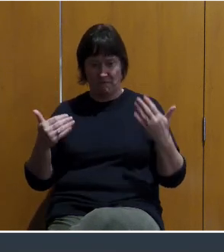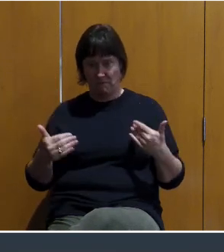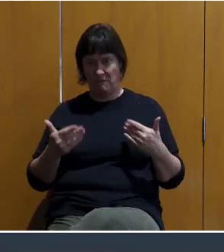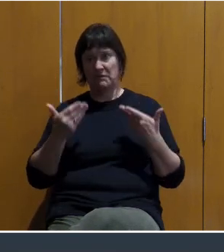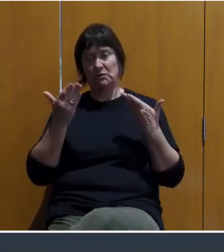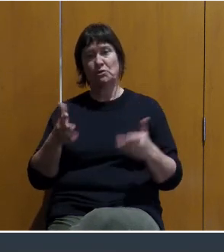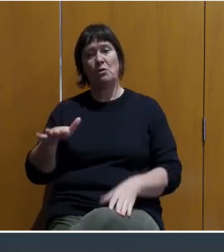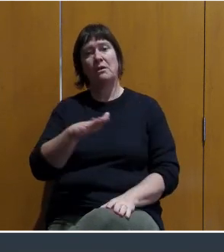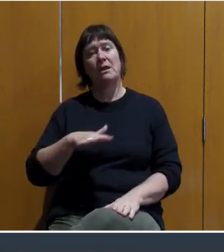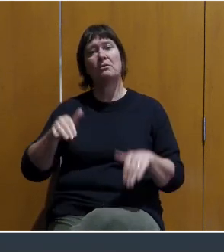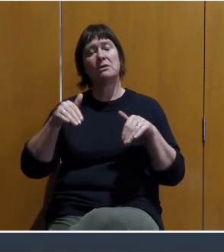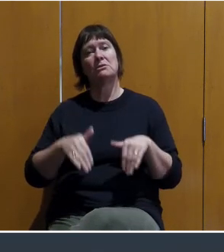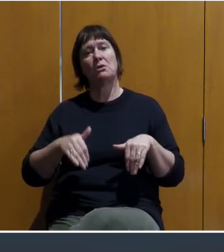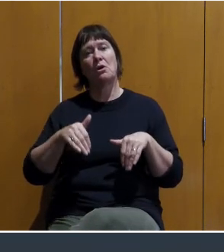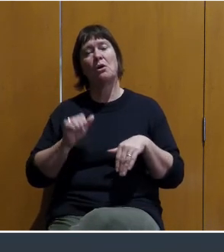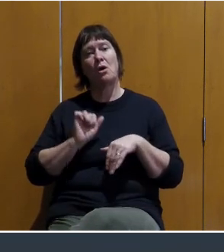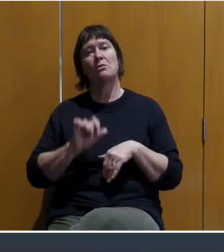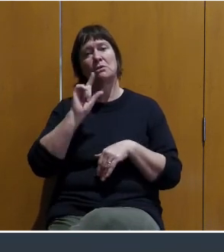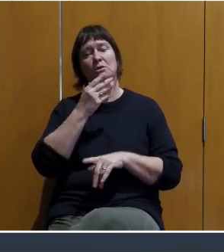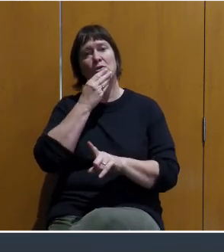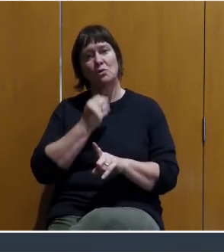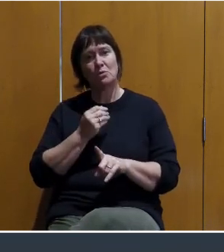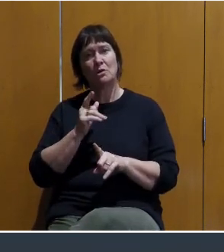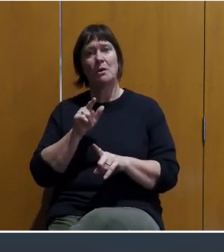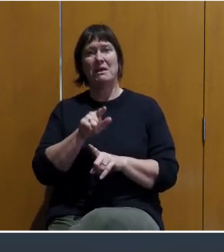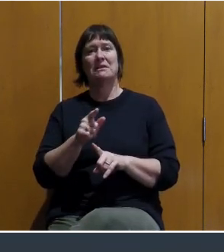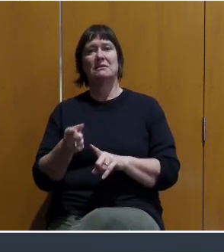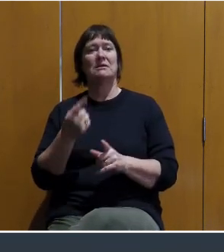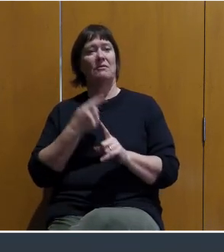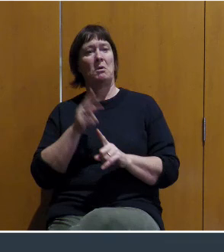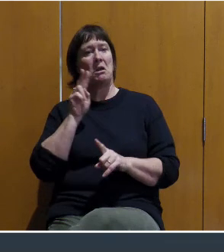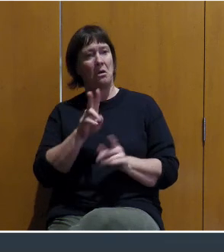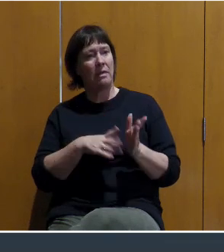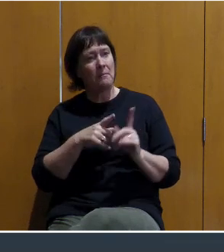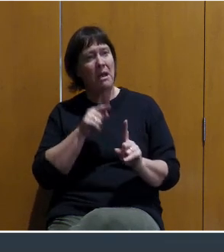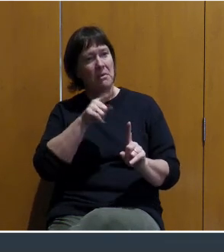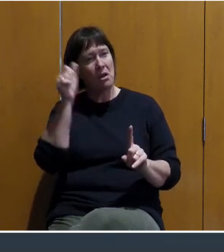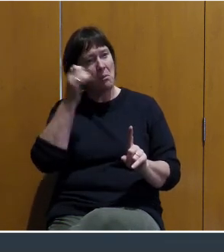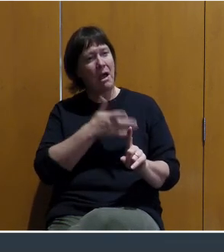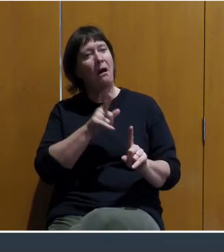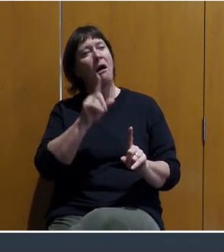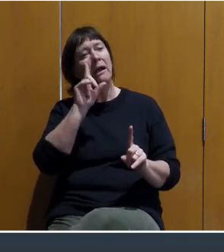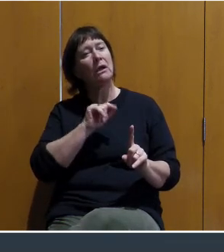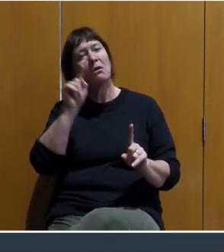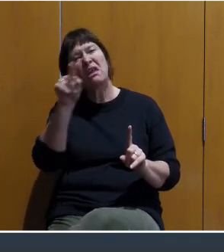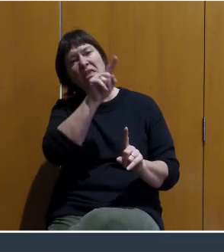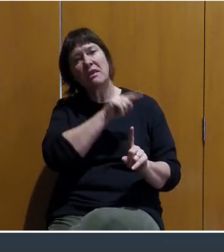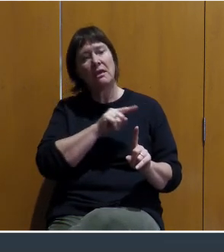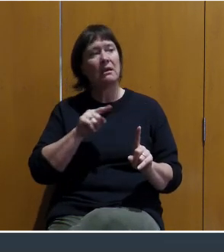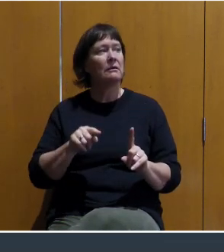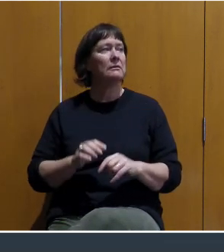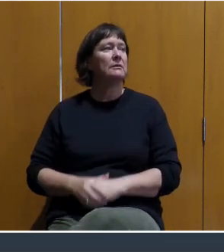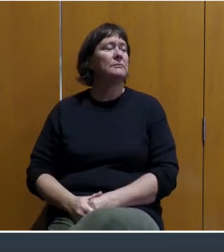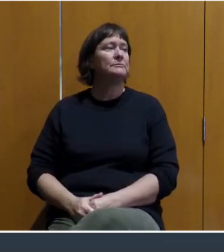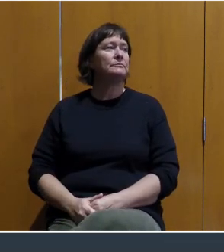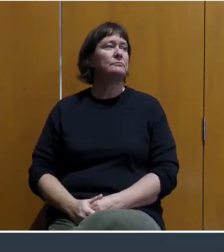use, and it simply creates then a one-stop shop. I definitely see the merit of having